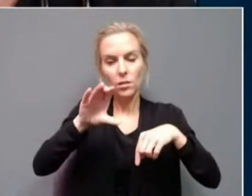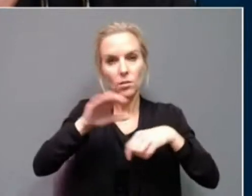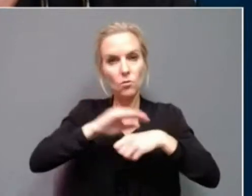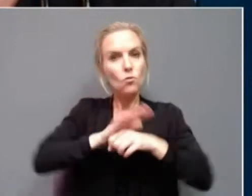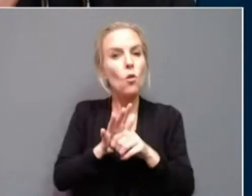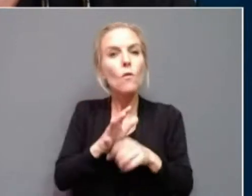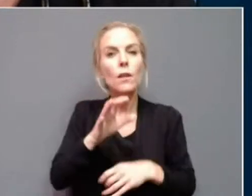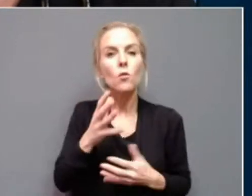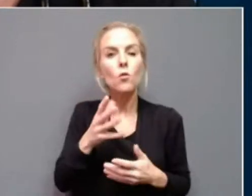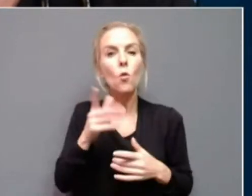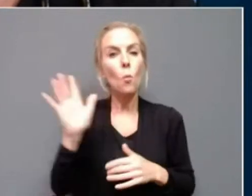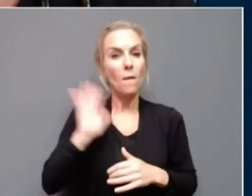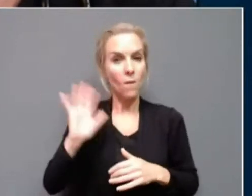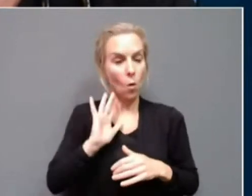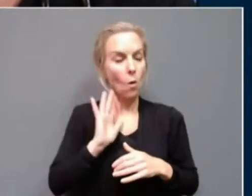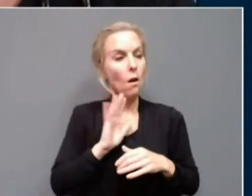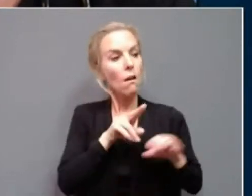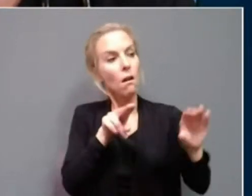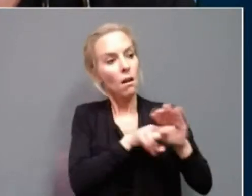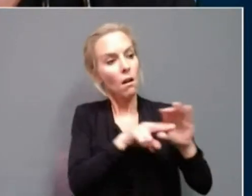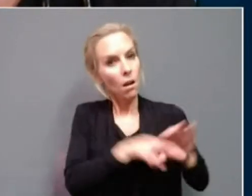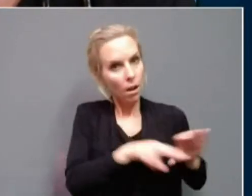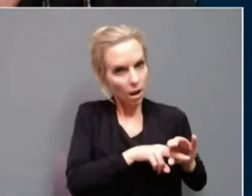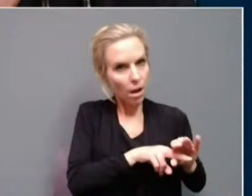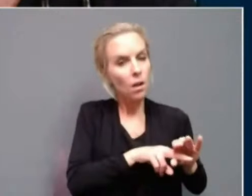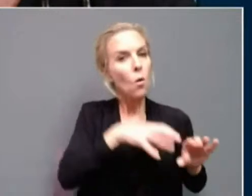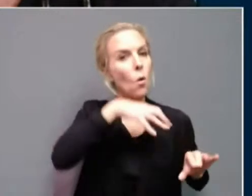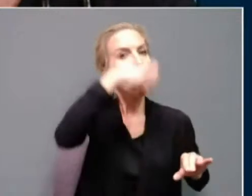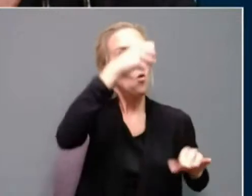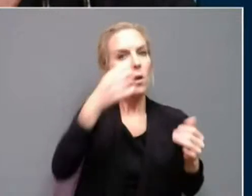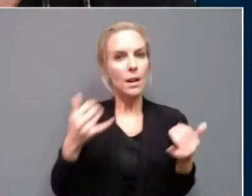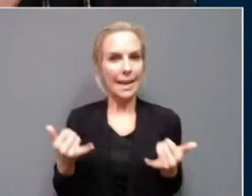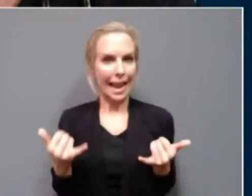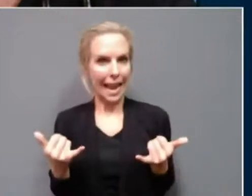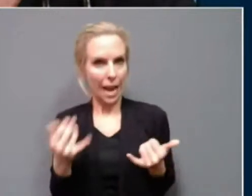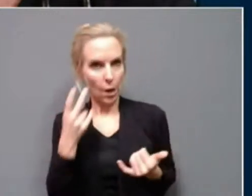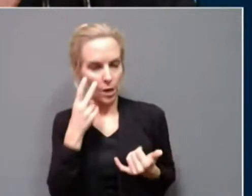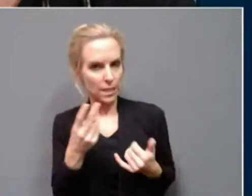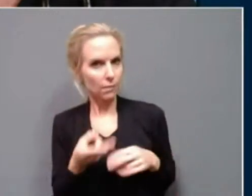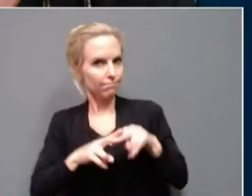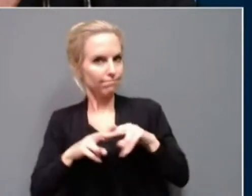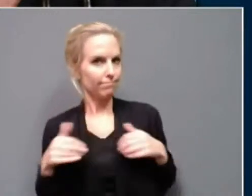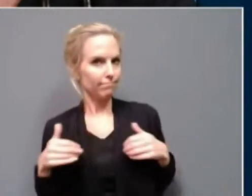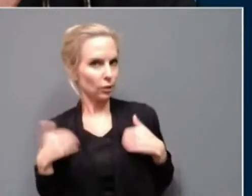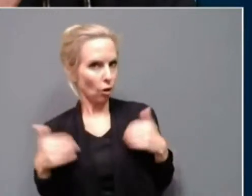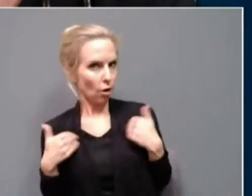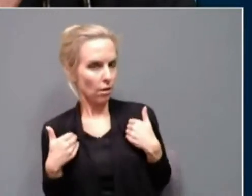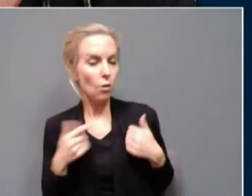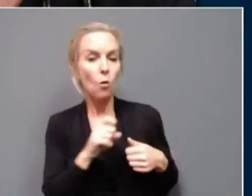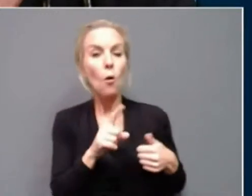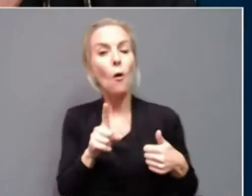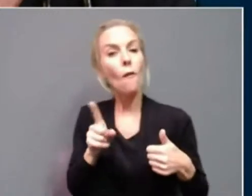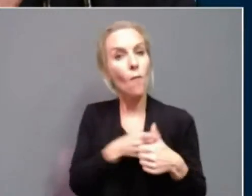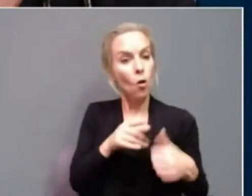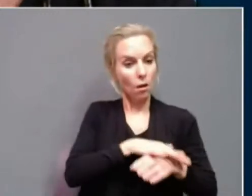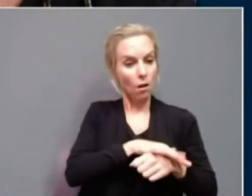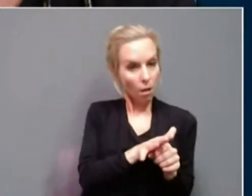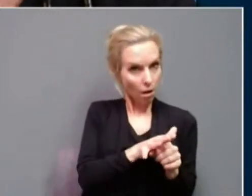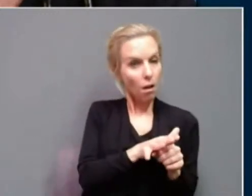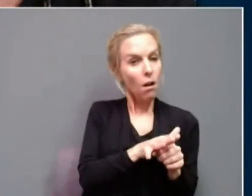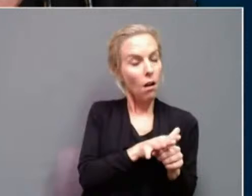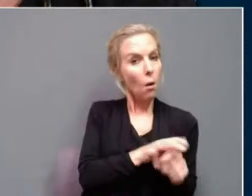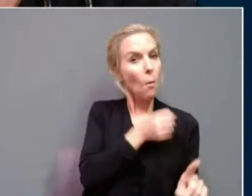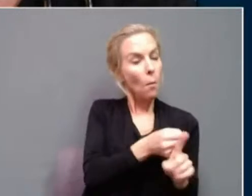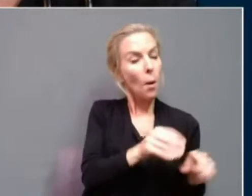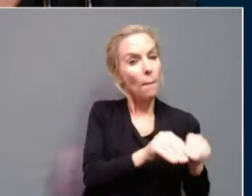of admission has significantly decreased. In our first surge, we noticed an elderly population. In our service area, we do have a lot